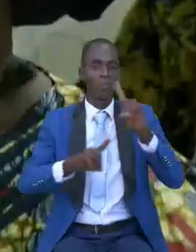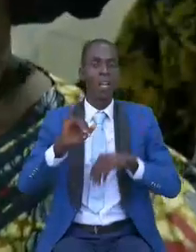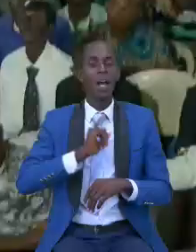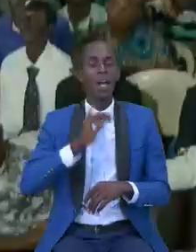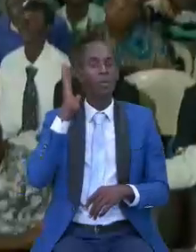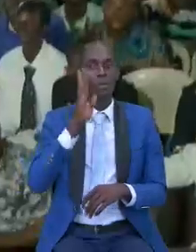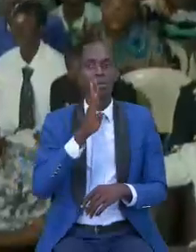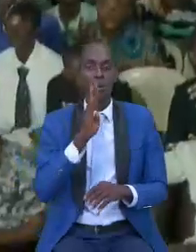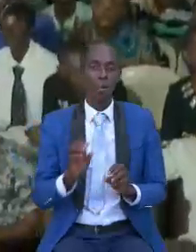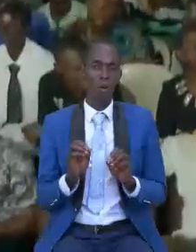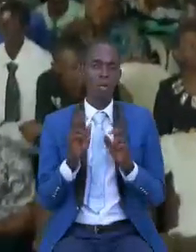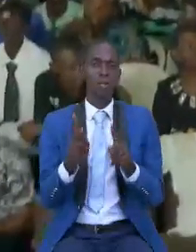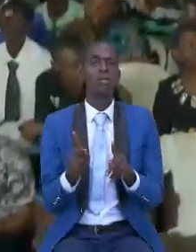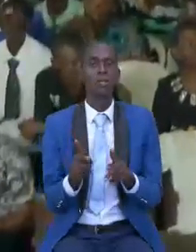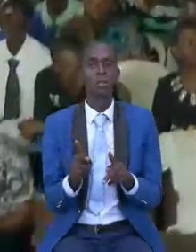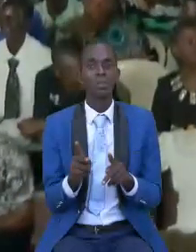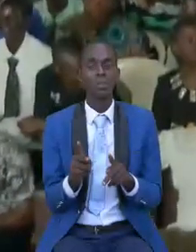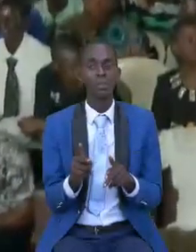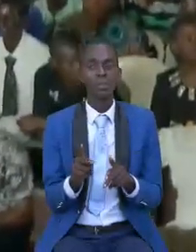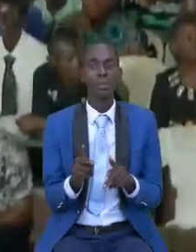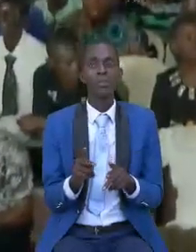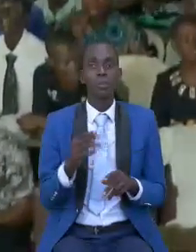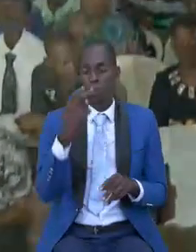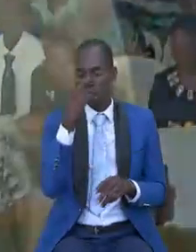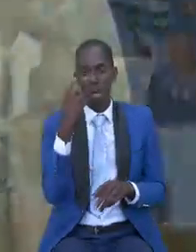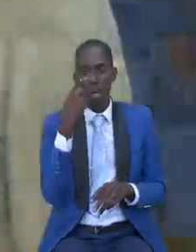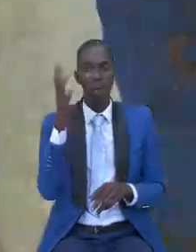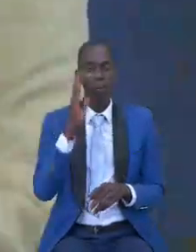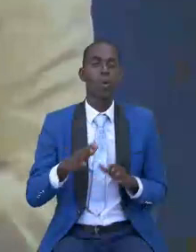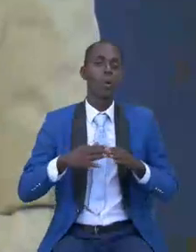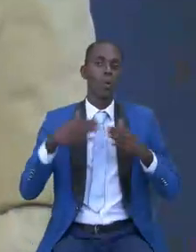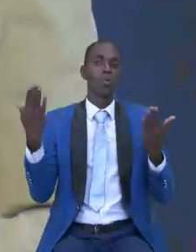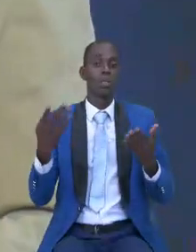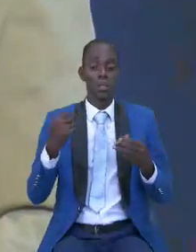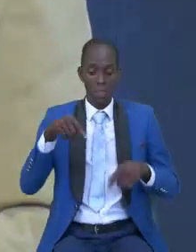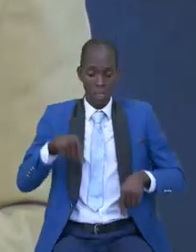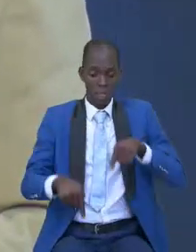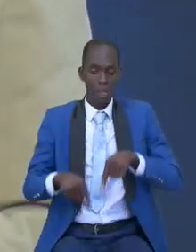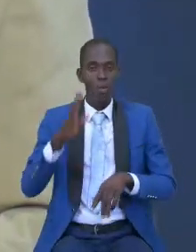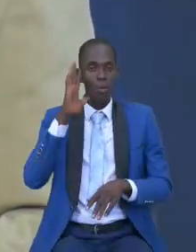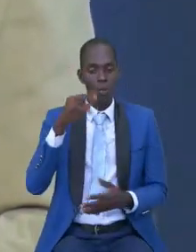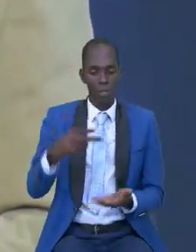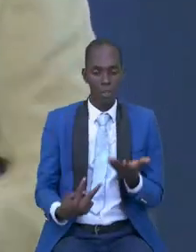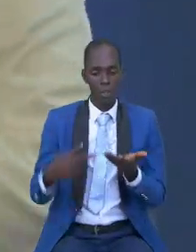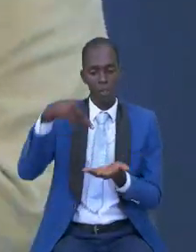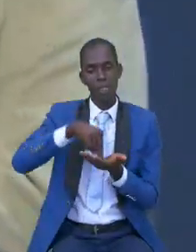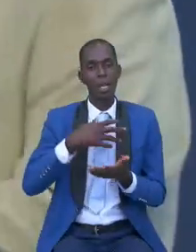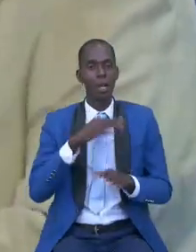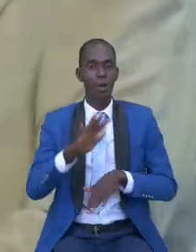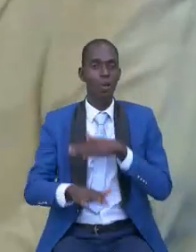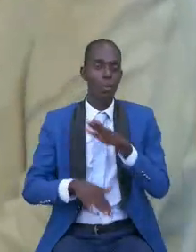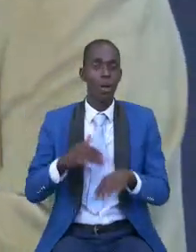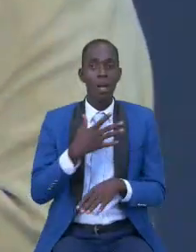right. Blind eyes will open. The lame will rise and walk. And